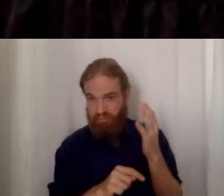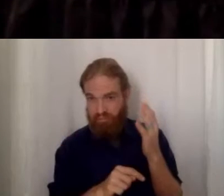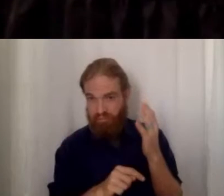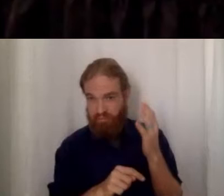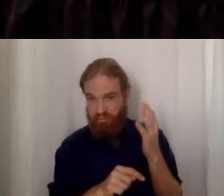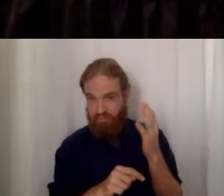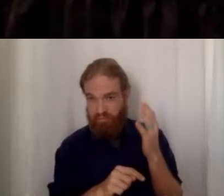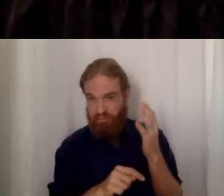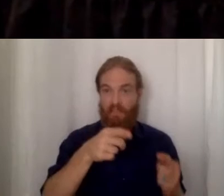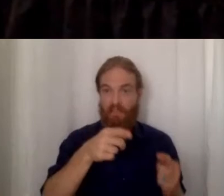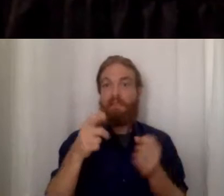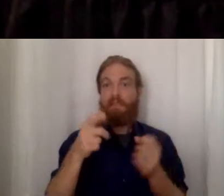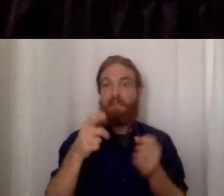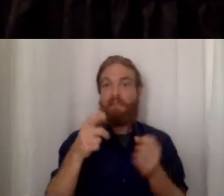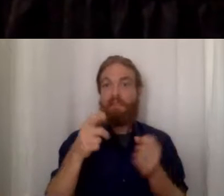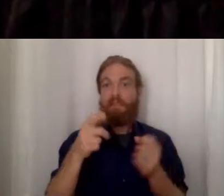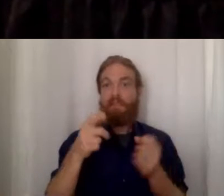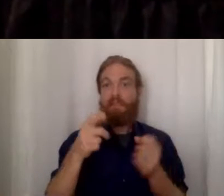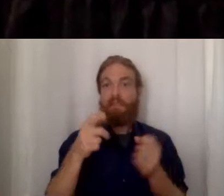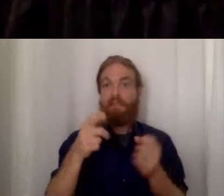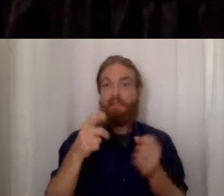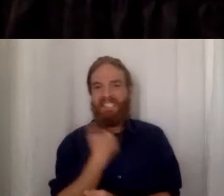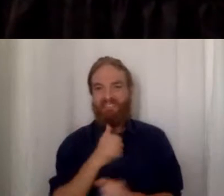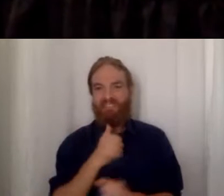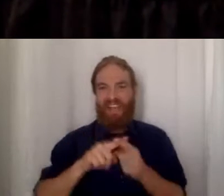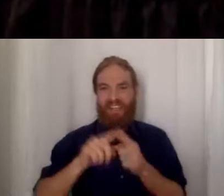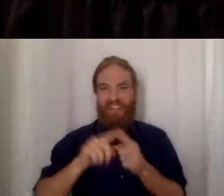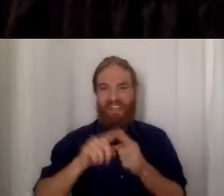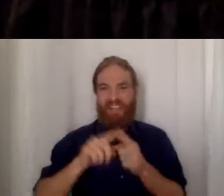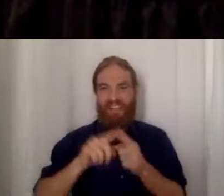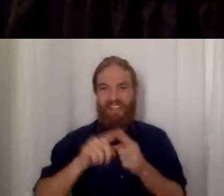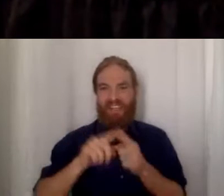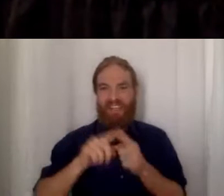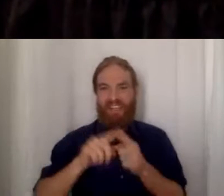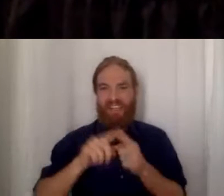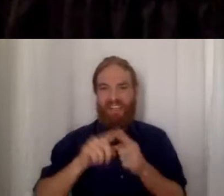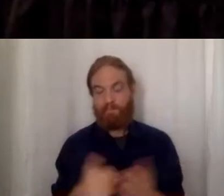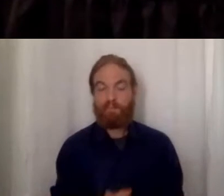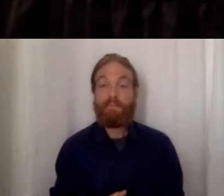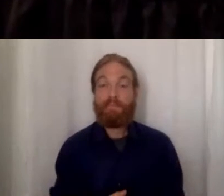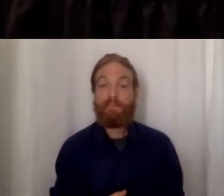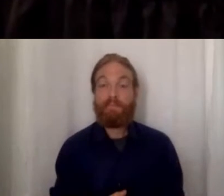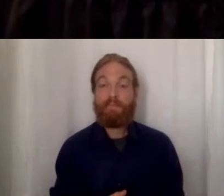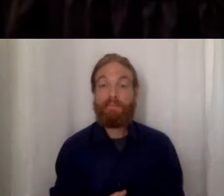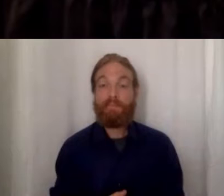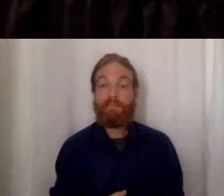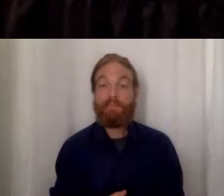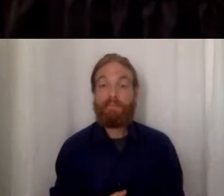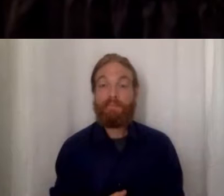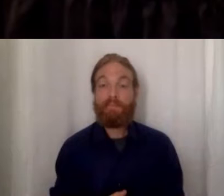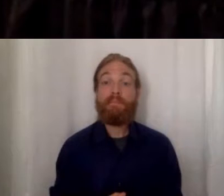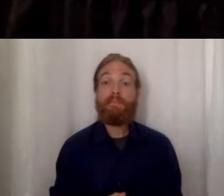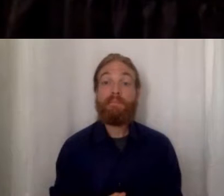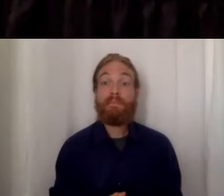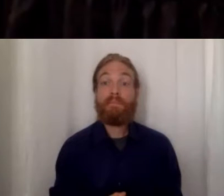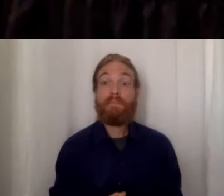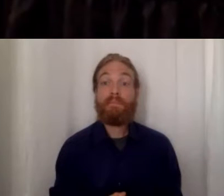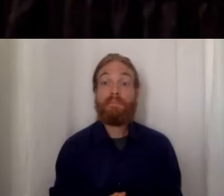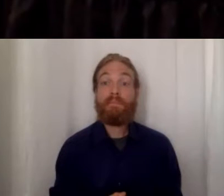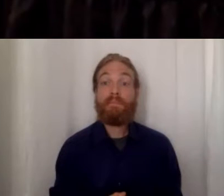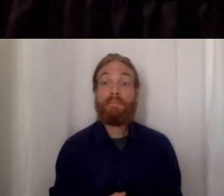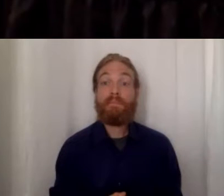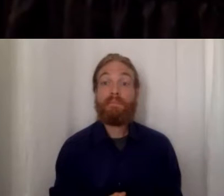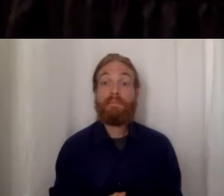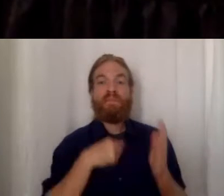can. We're, contacting contracting services for nurses, but there's so much competition also